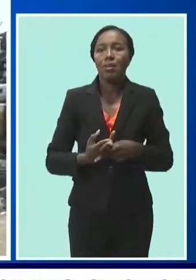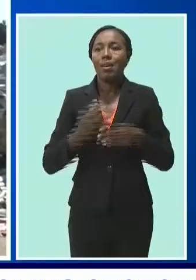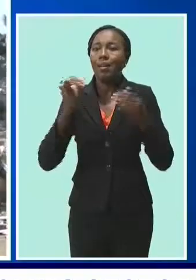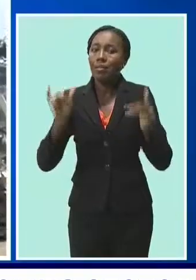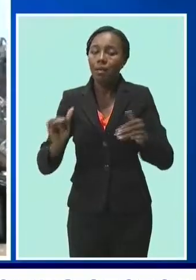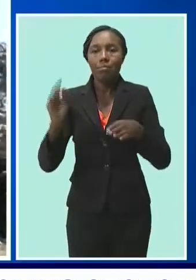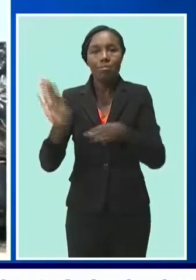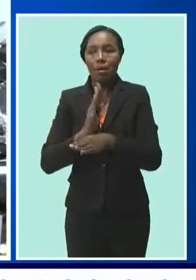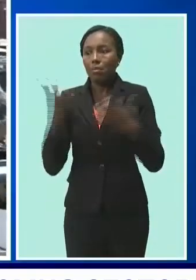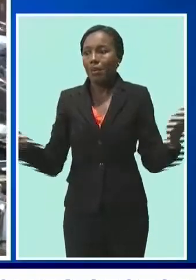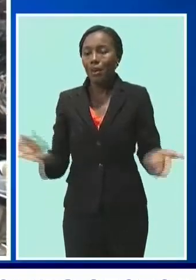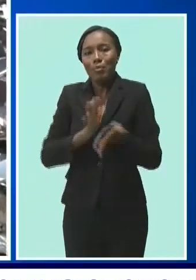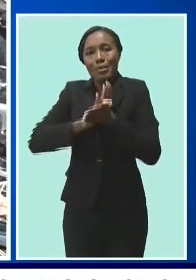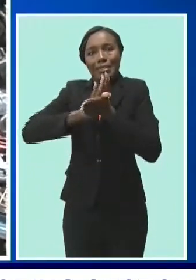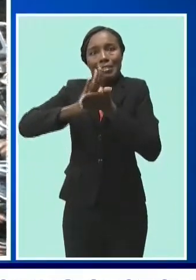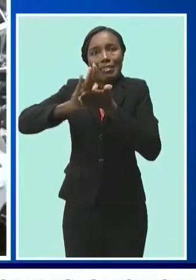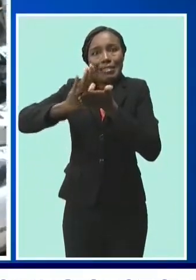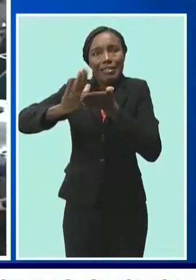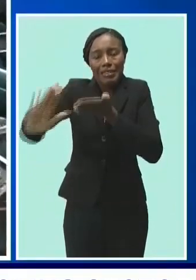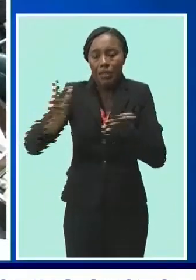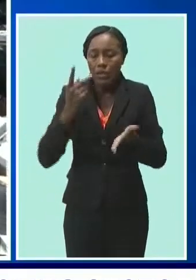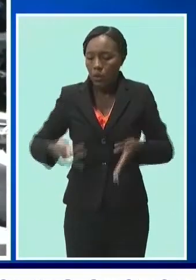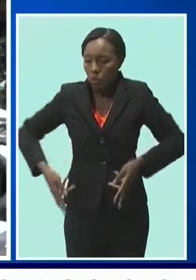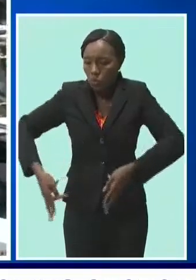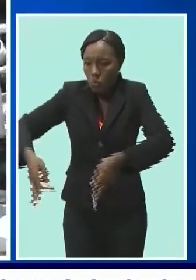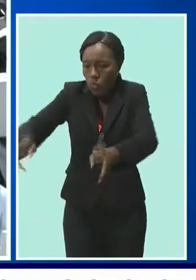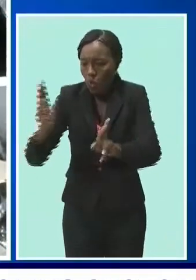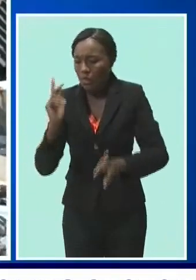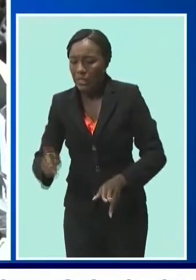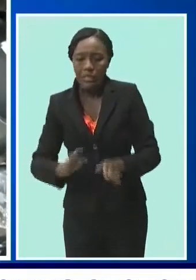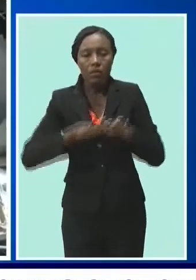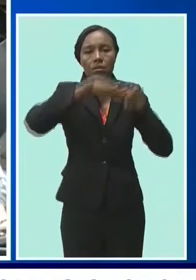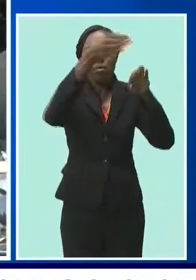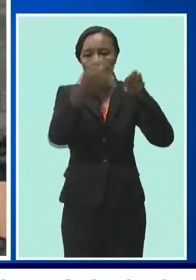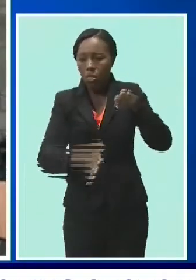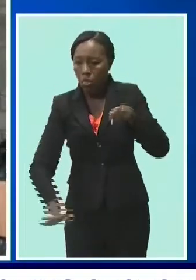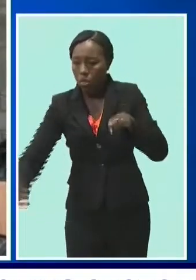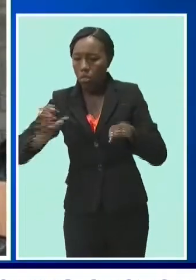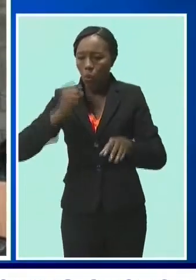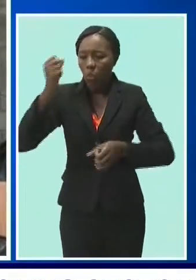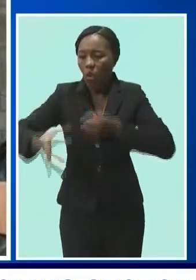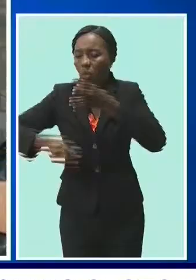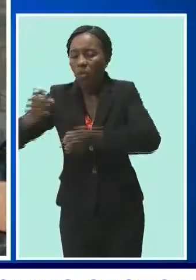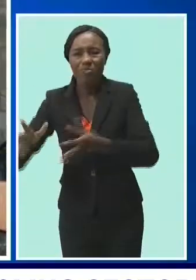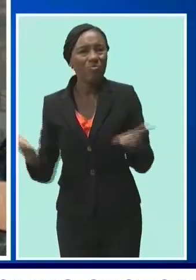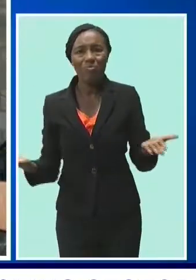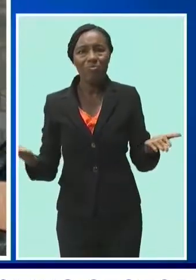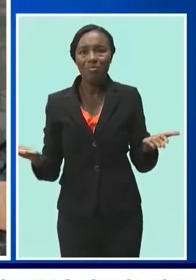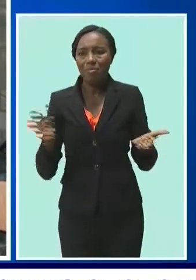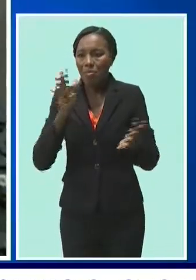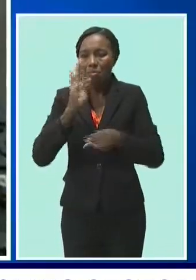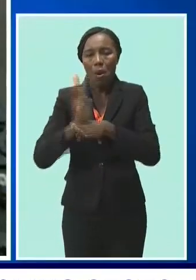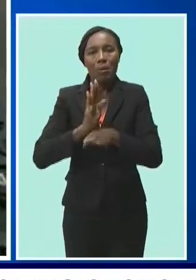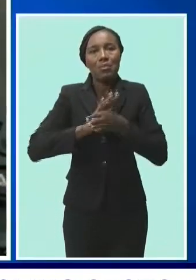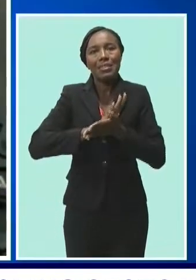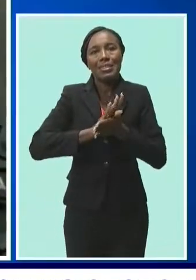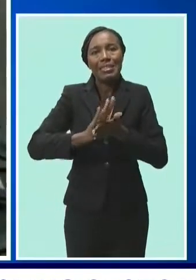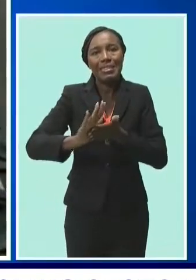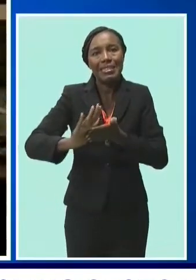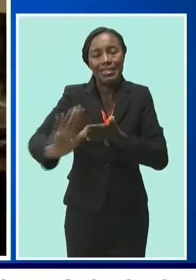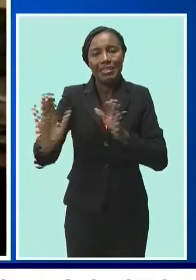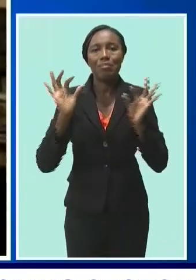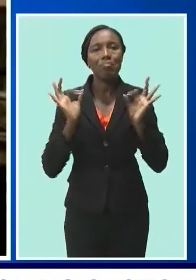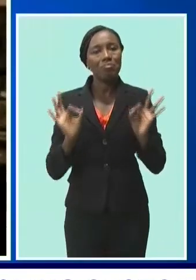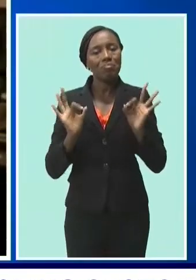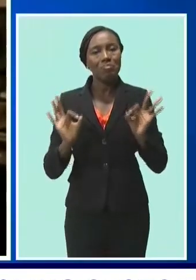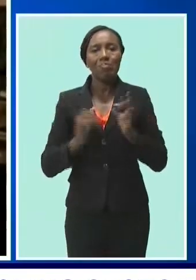cleaner place. We even got it in the drainage, we can get it in the gullies, and the place can be clean and tidy. Obese Recycling